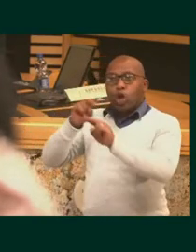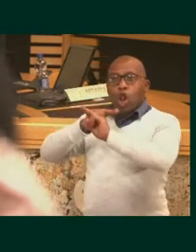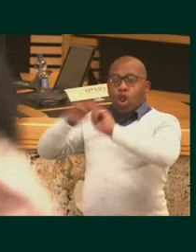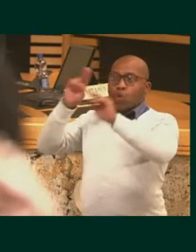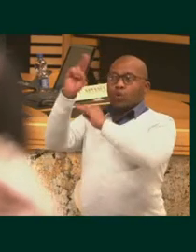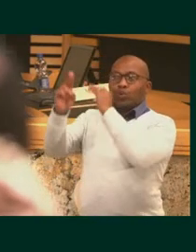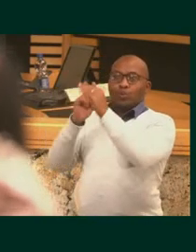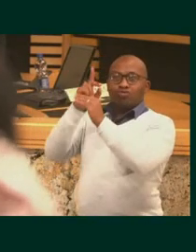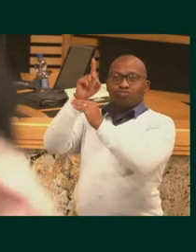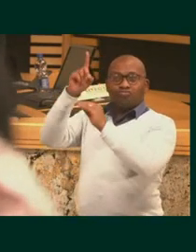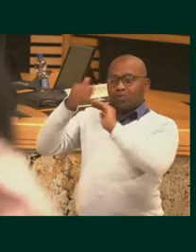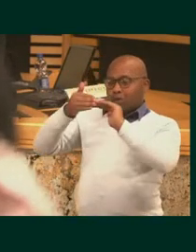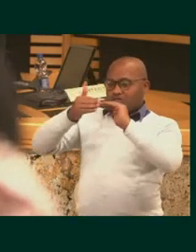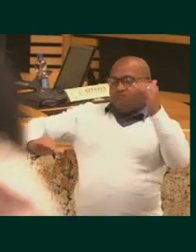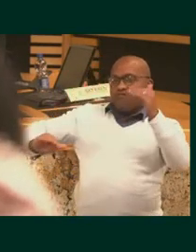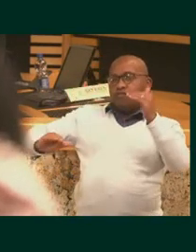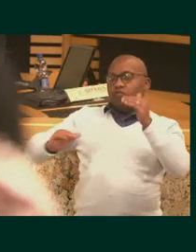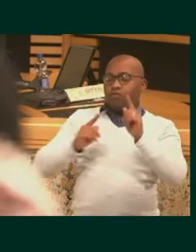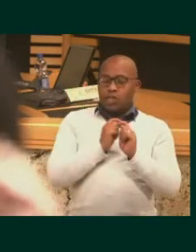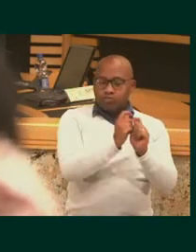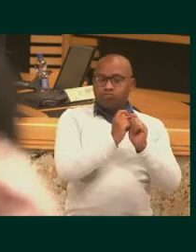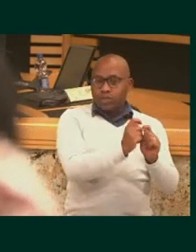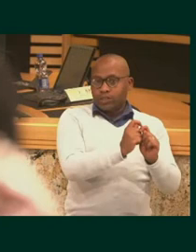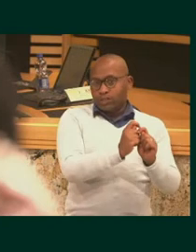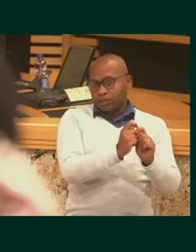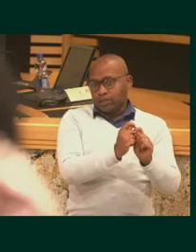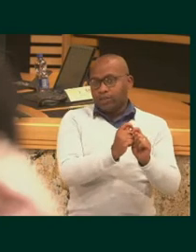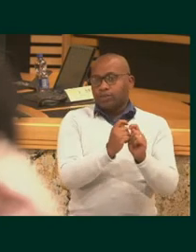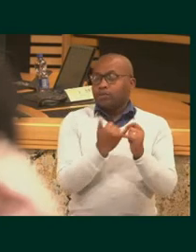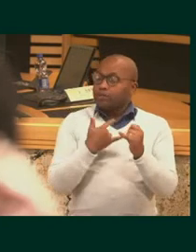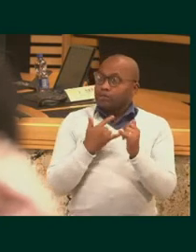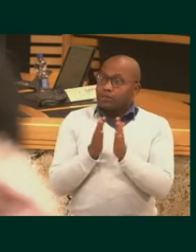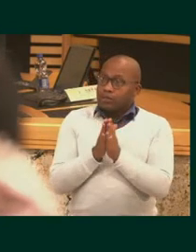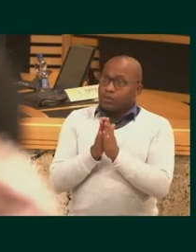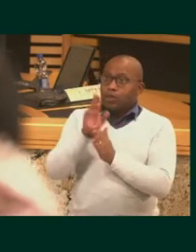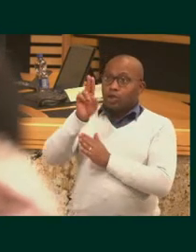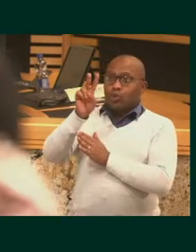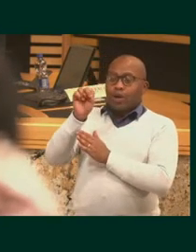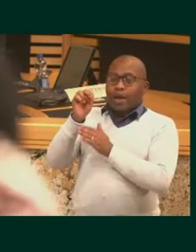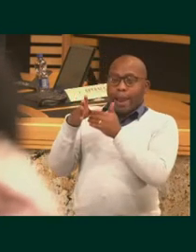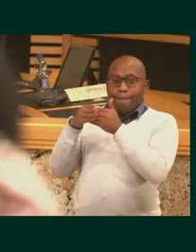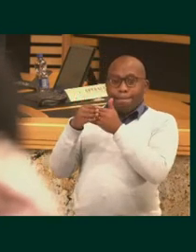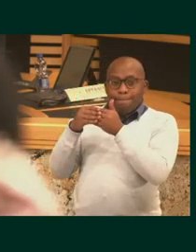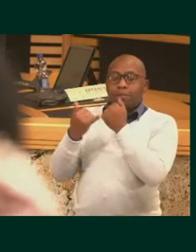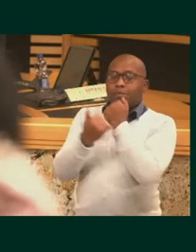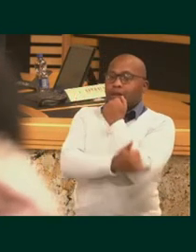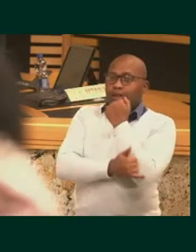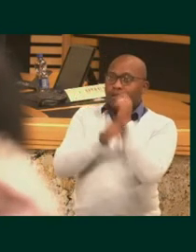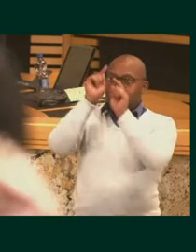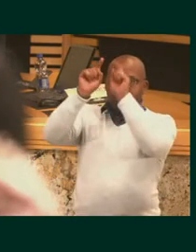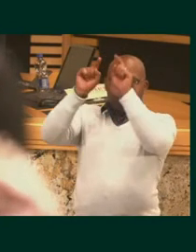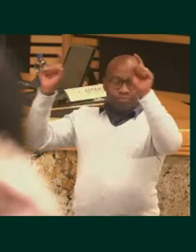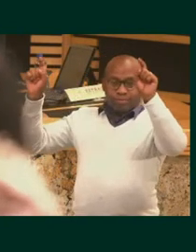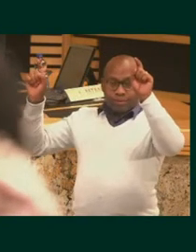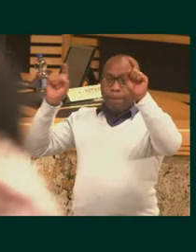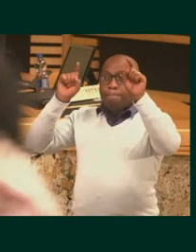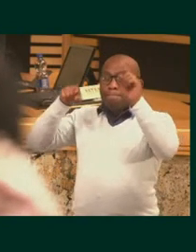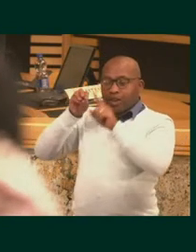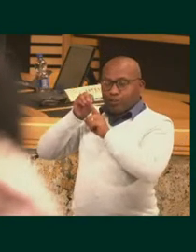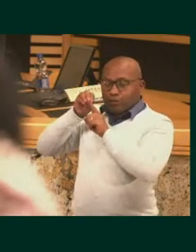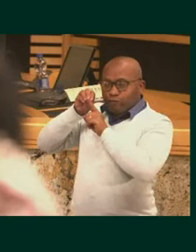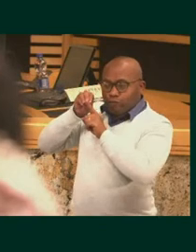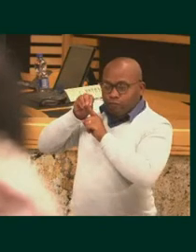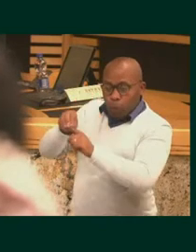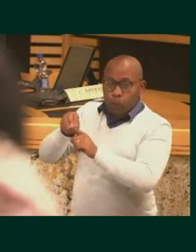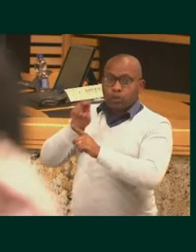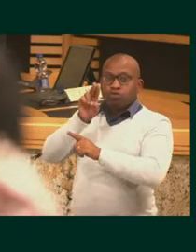delay the Palestine resolution call upon UN member states to force the United Nation to implement the original UN